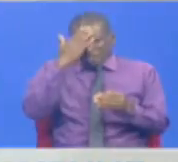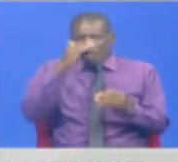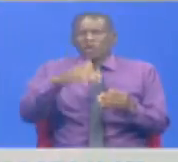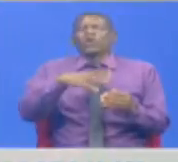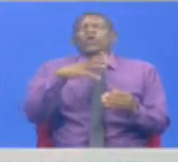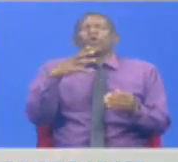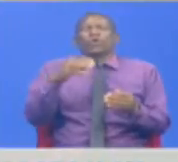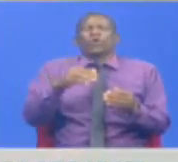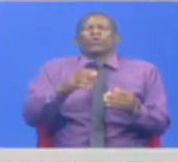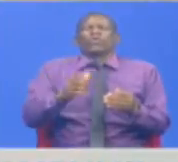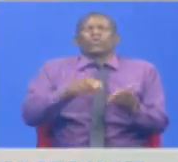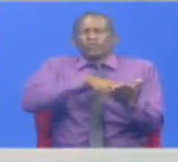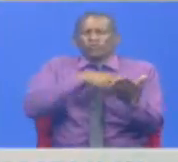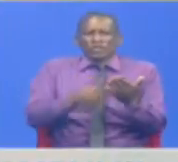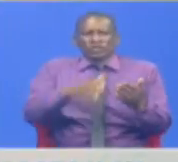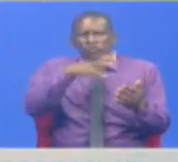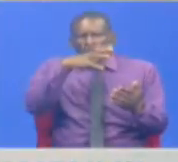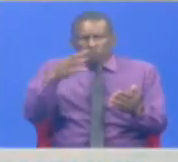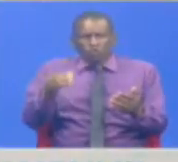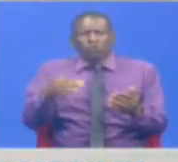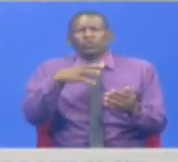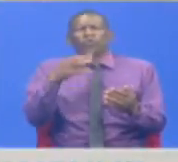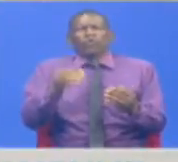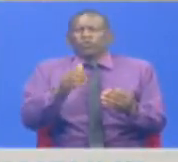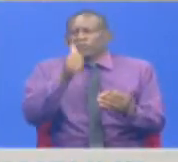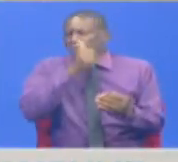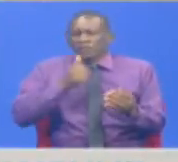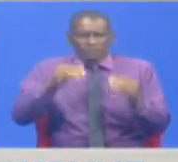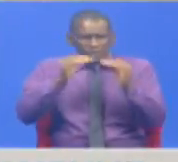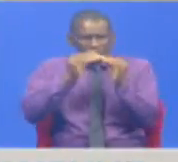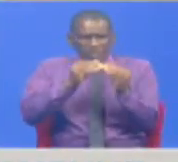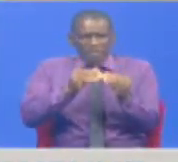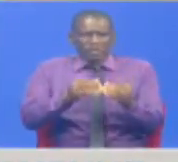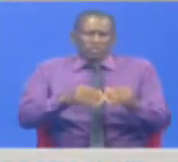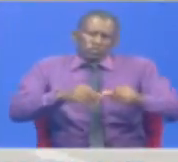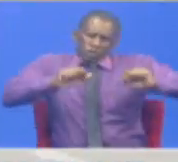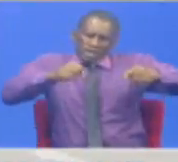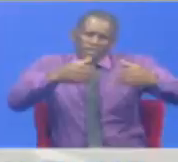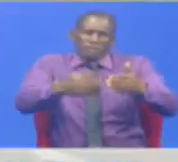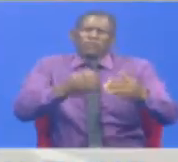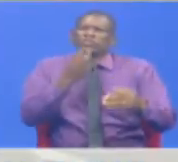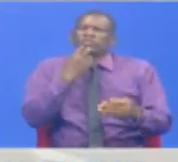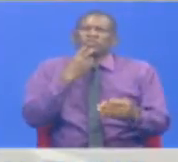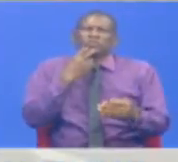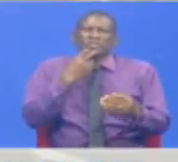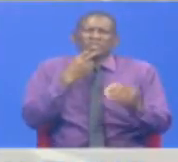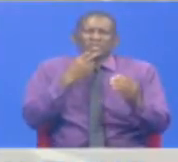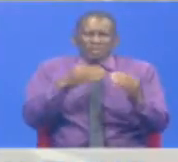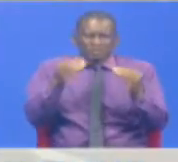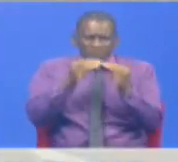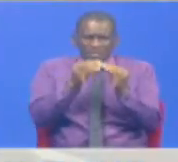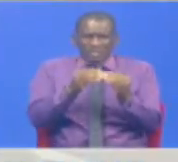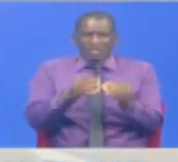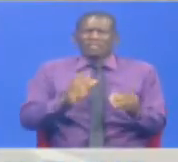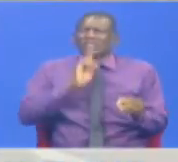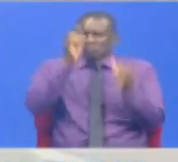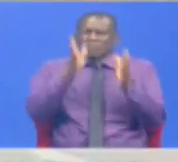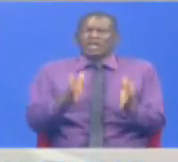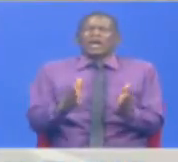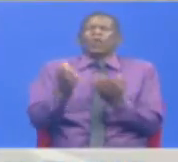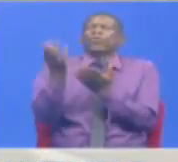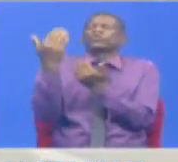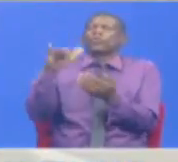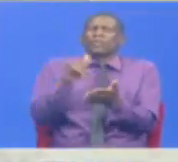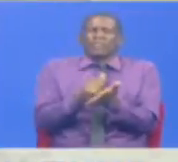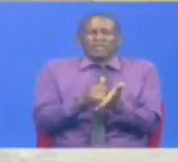by Speaker Lusaka to strike a balance ahead of Tuesday's sitting. The Speaker had hoped that the House could be briefed on the resolution